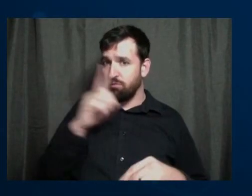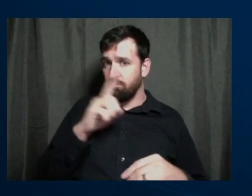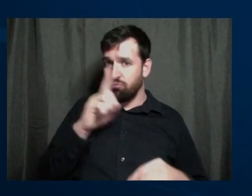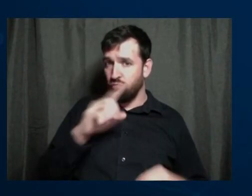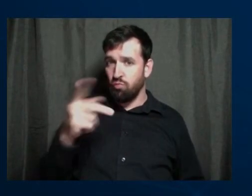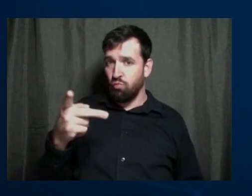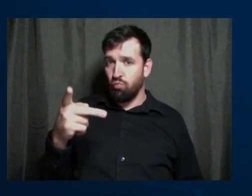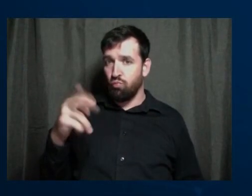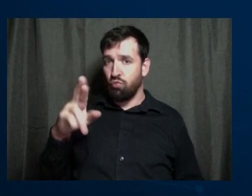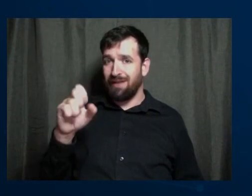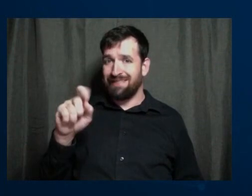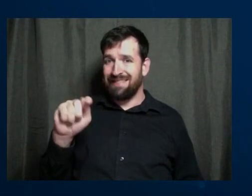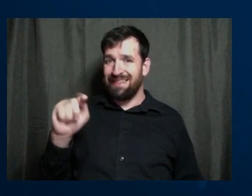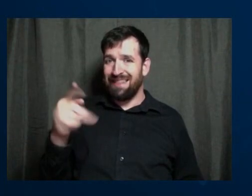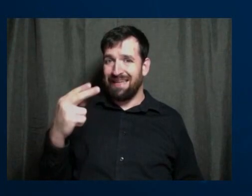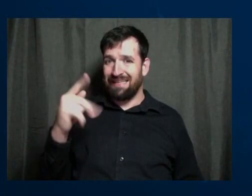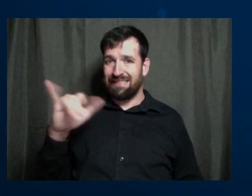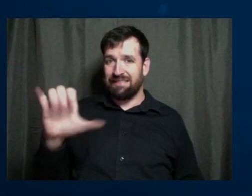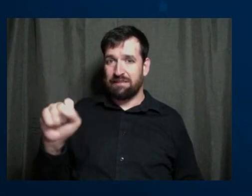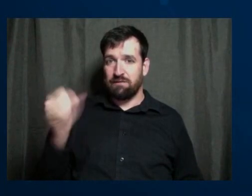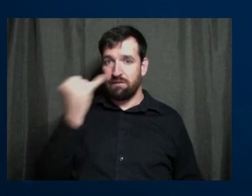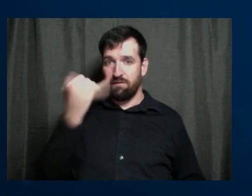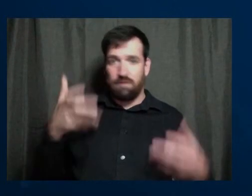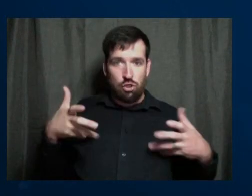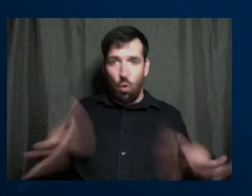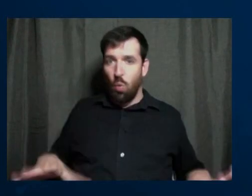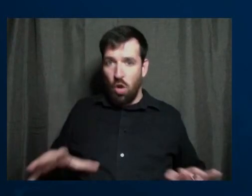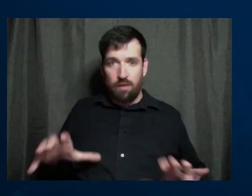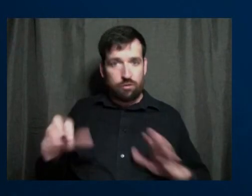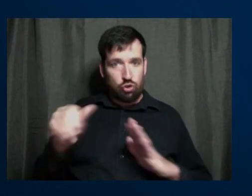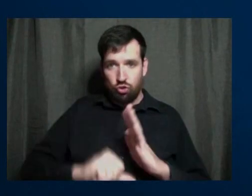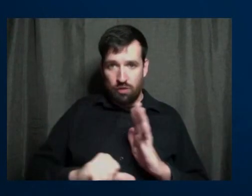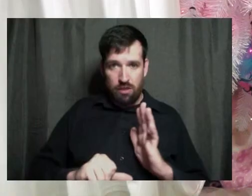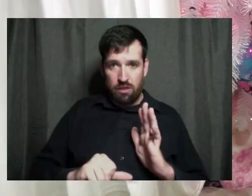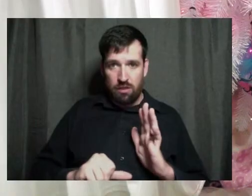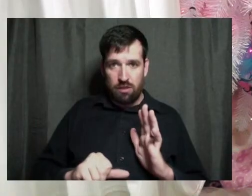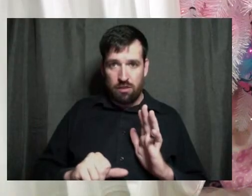to have reconstructive surgery? Do you fit for those?